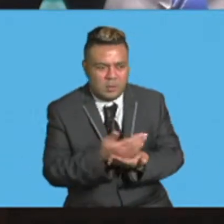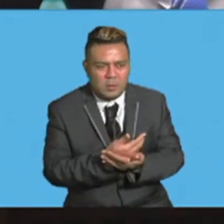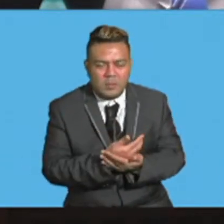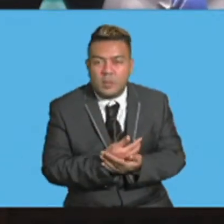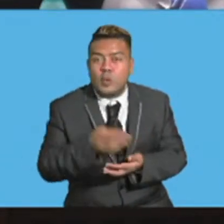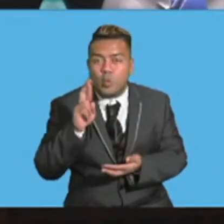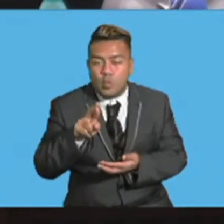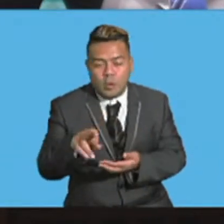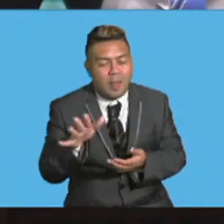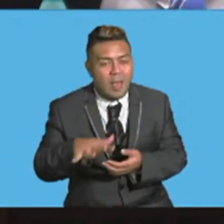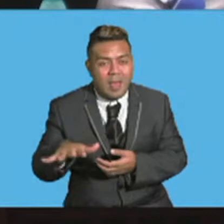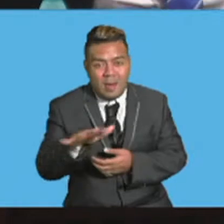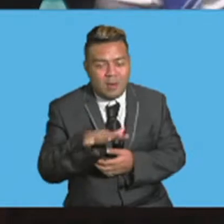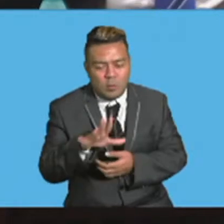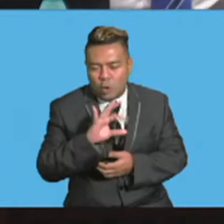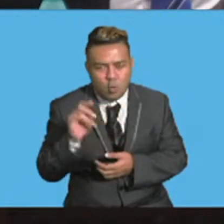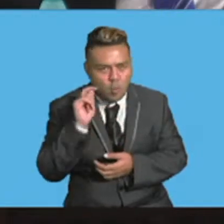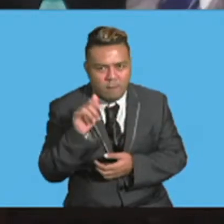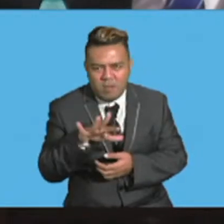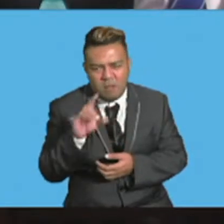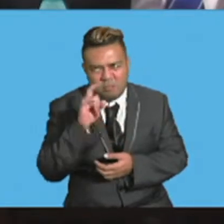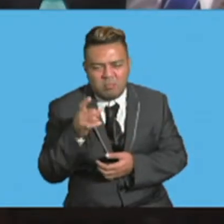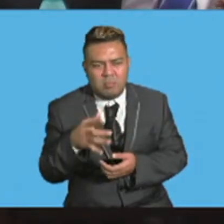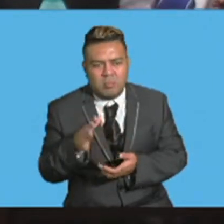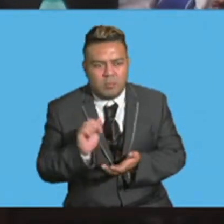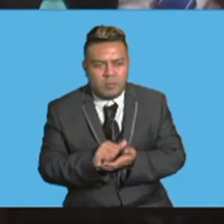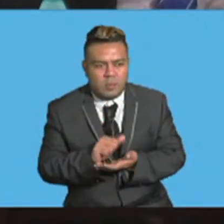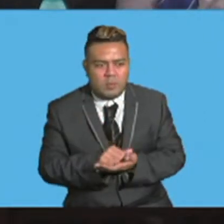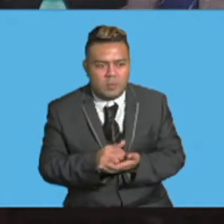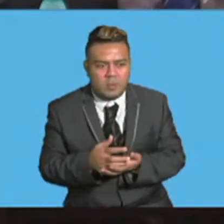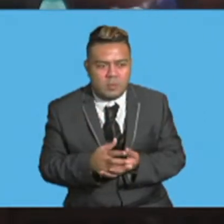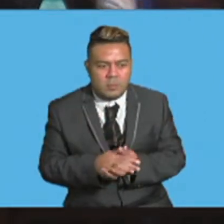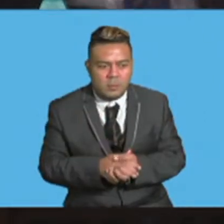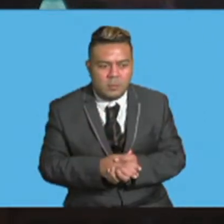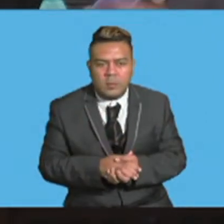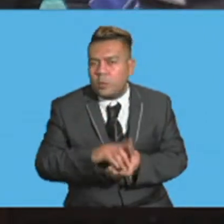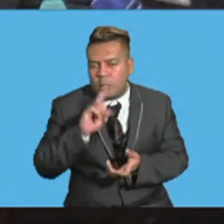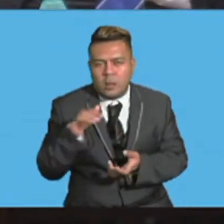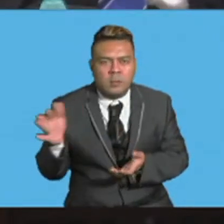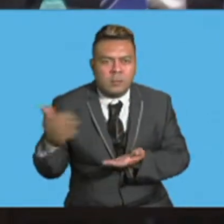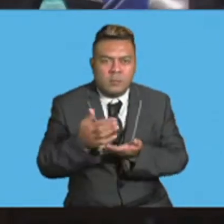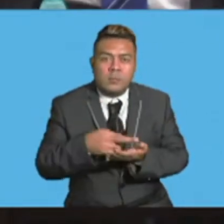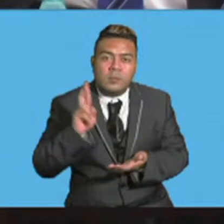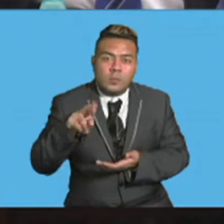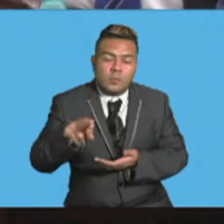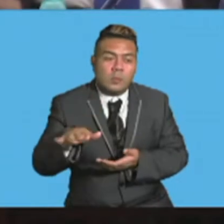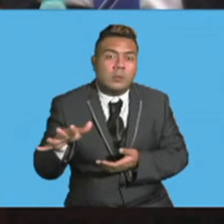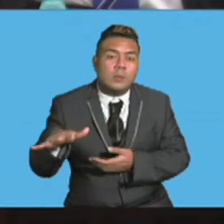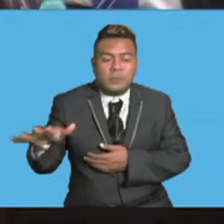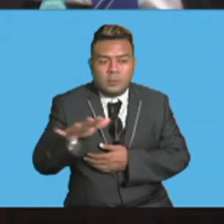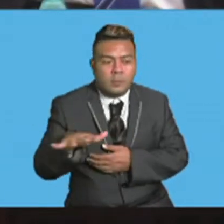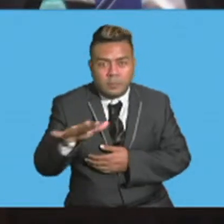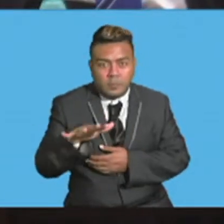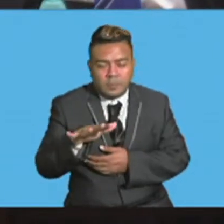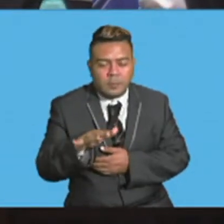looked after. And municipal councils would not collect the rubbish from the rural areas. So again,